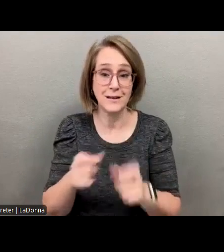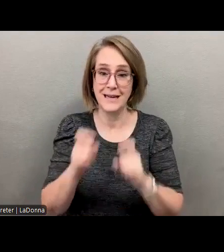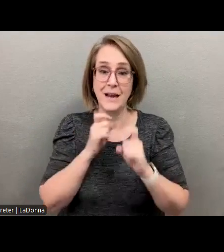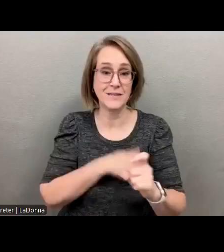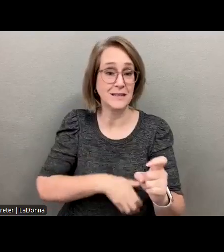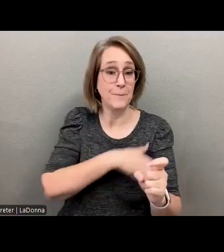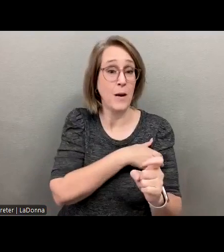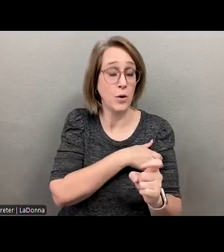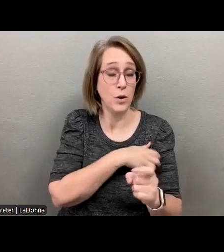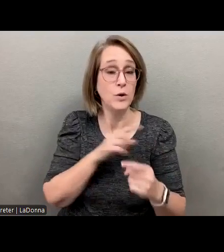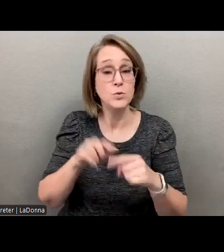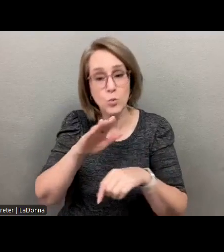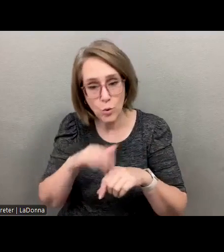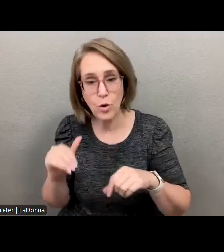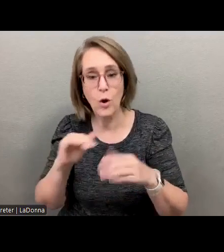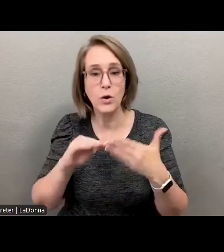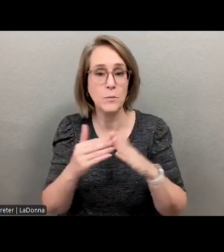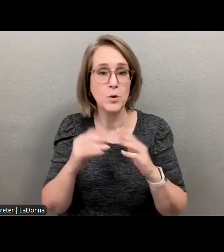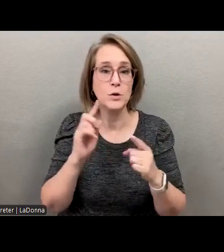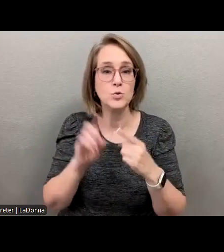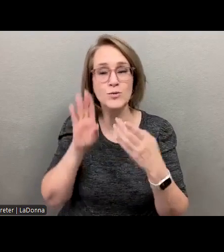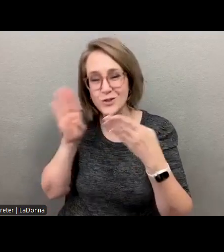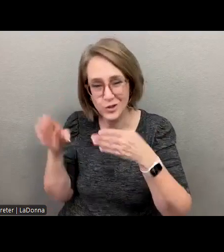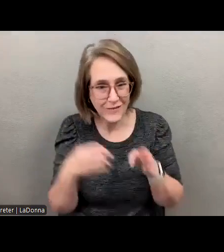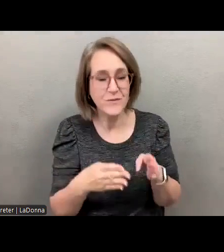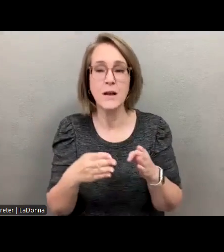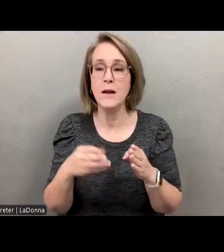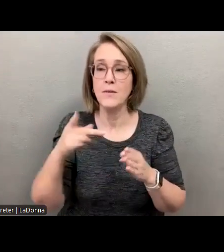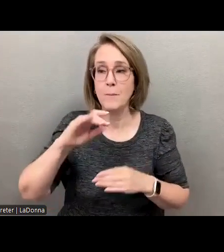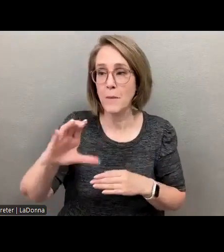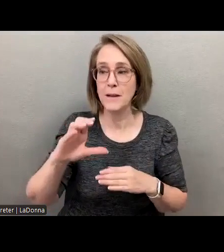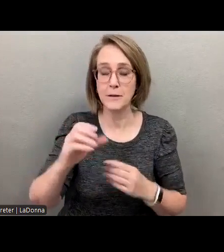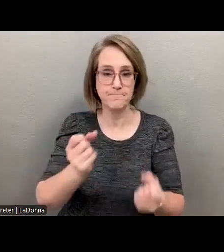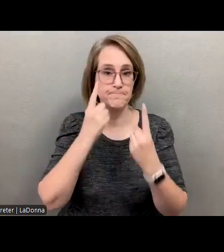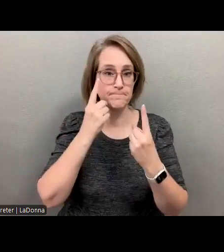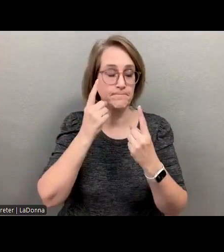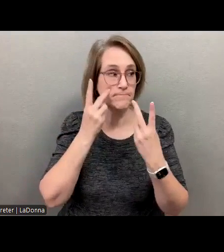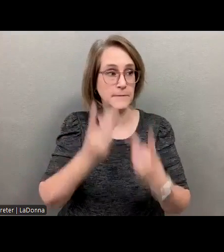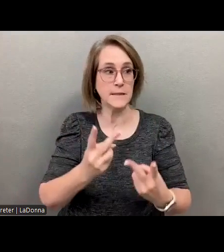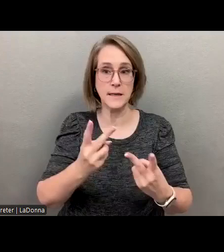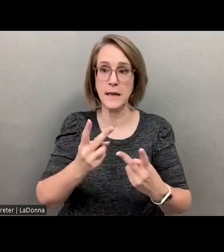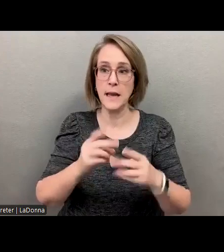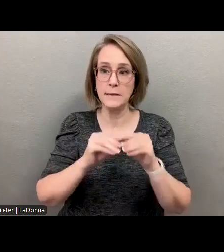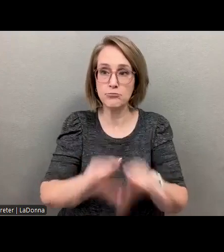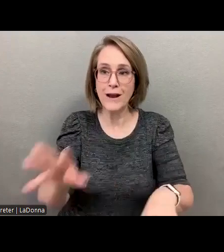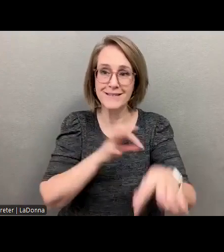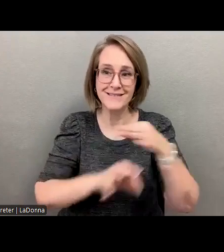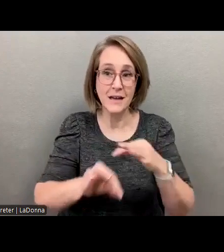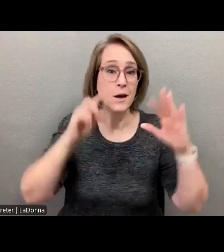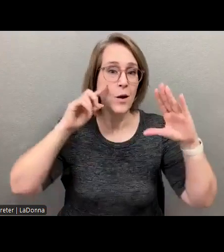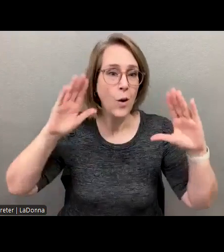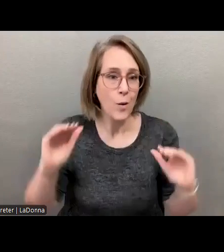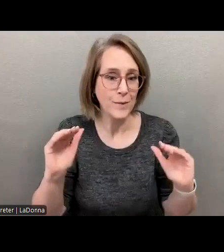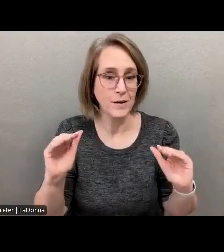to call communities to action, to shift public perception and spread hope. Relationship encourages those